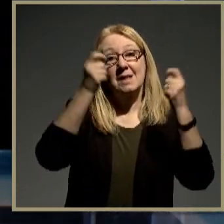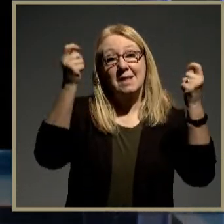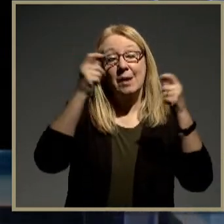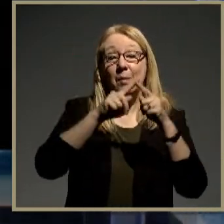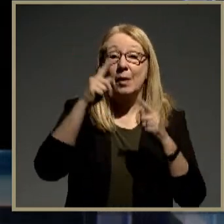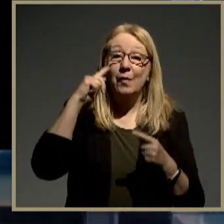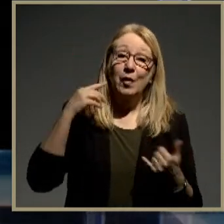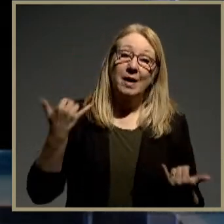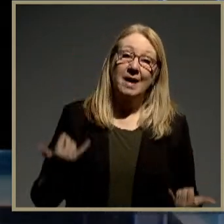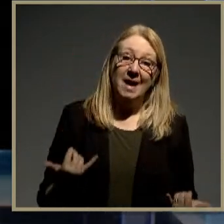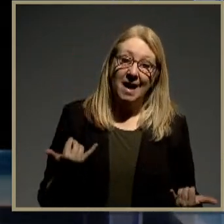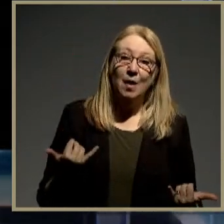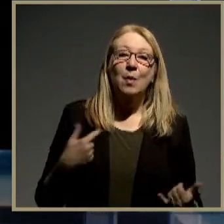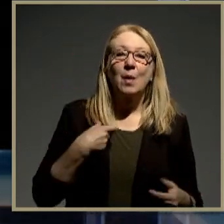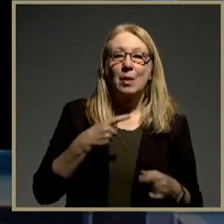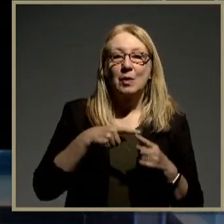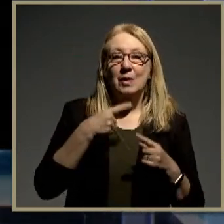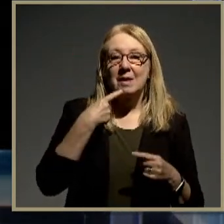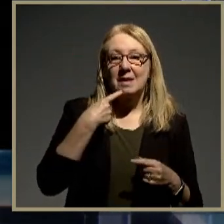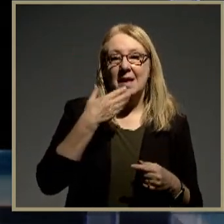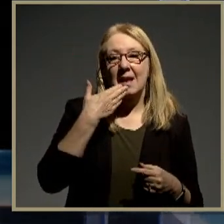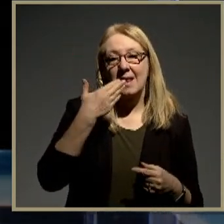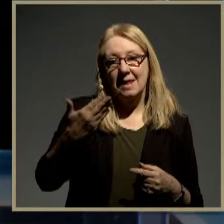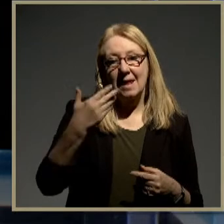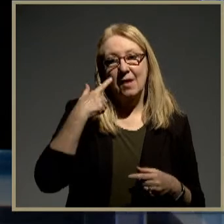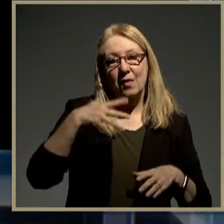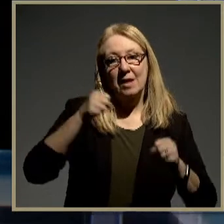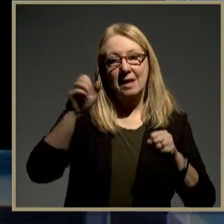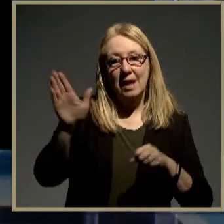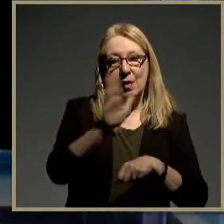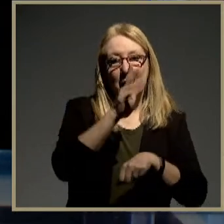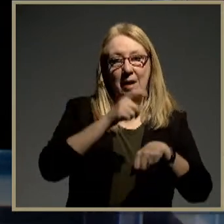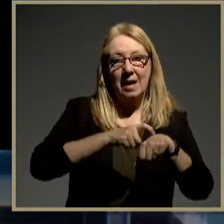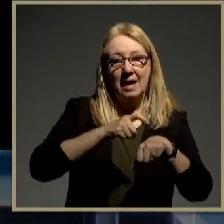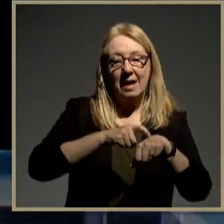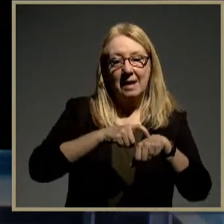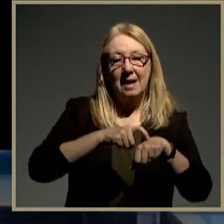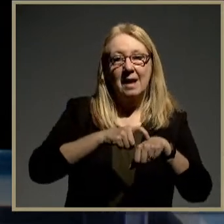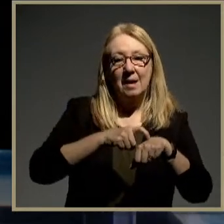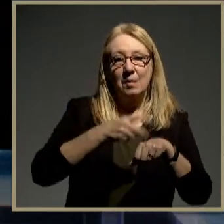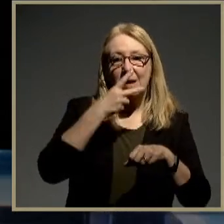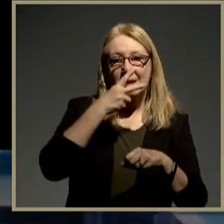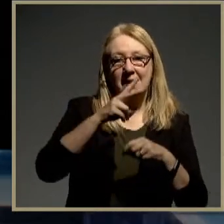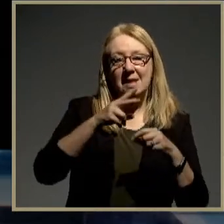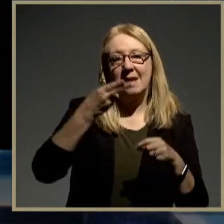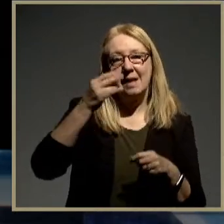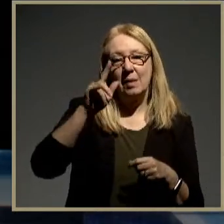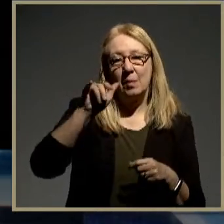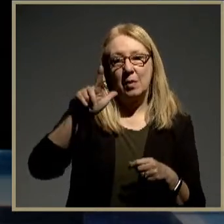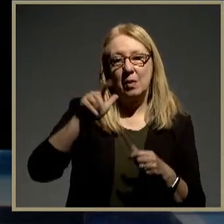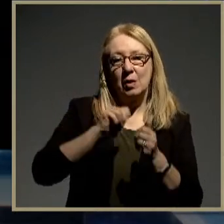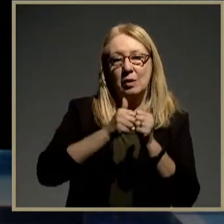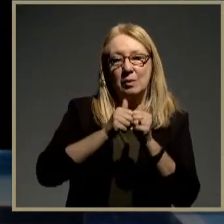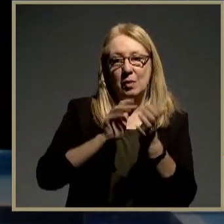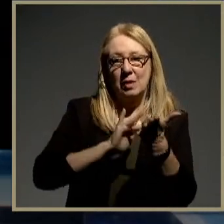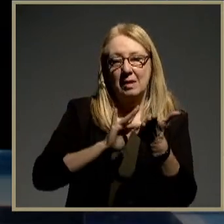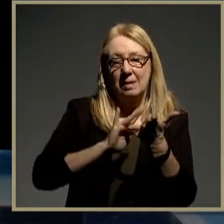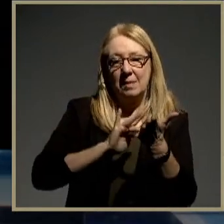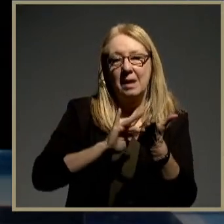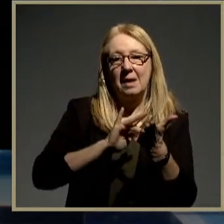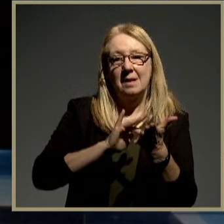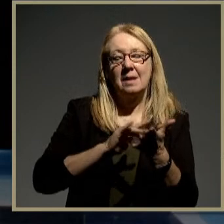now, I want to again thank you for taking the time to learn more about the William J. Hybl Sports Medicine and Performance